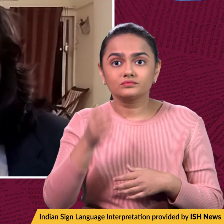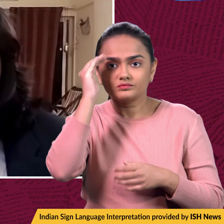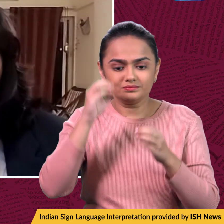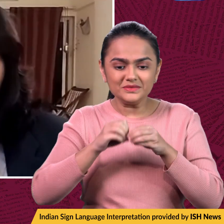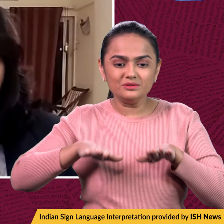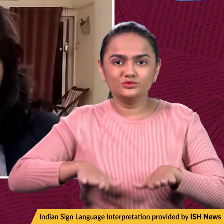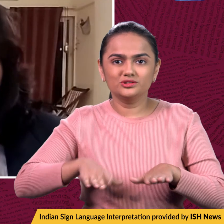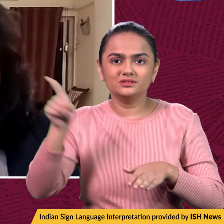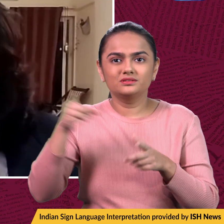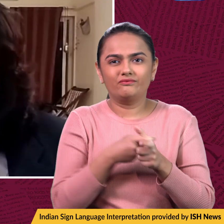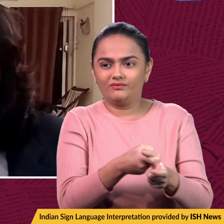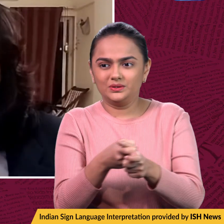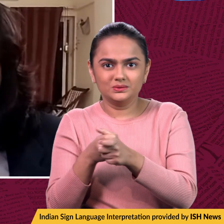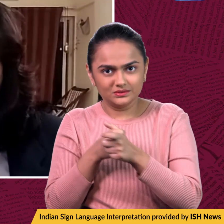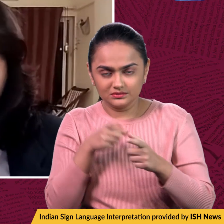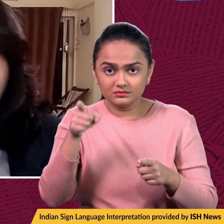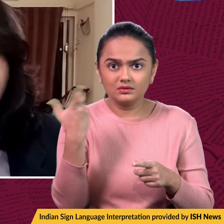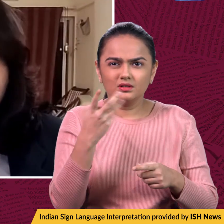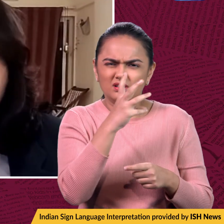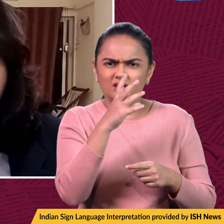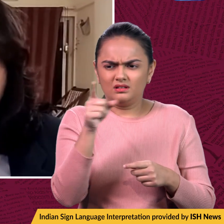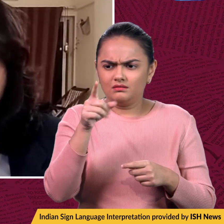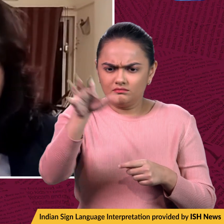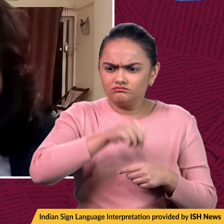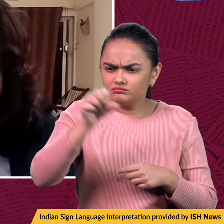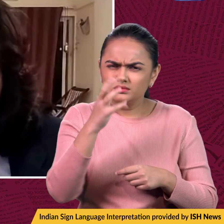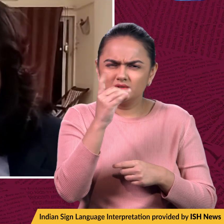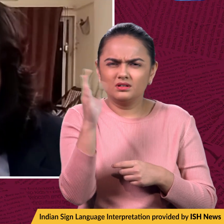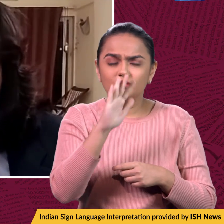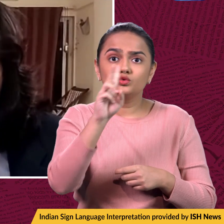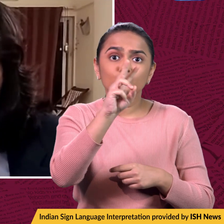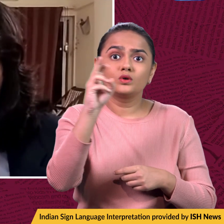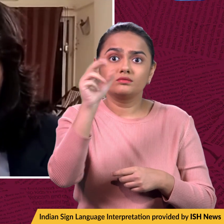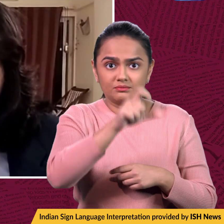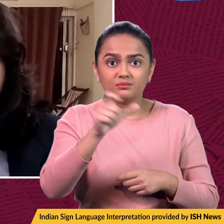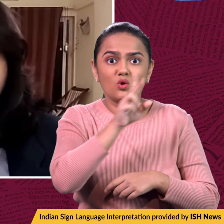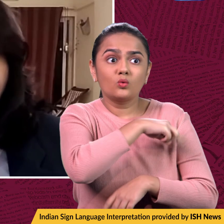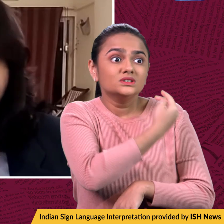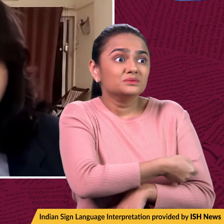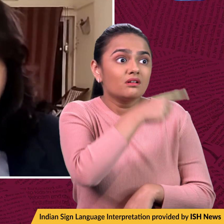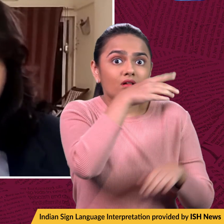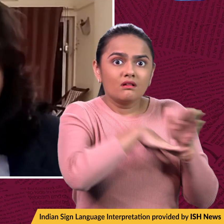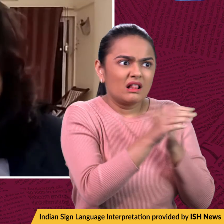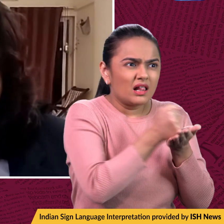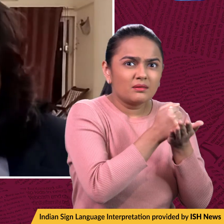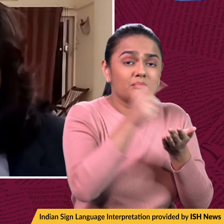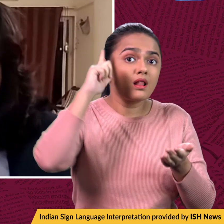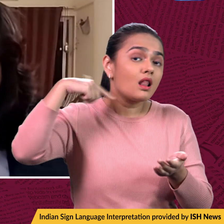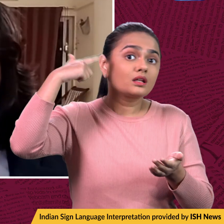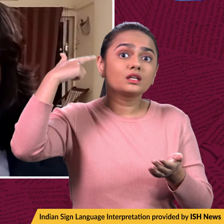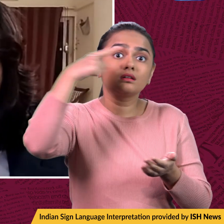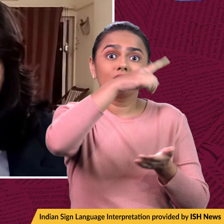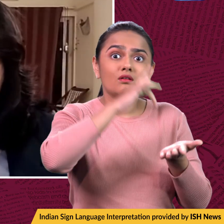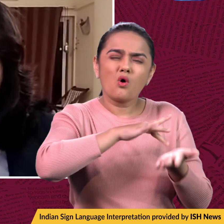in the news, the British Armed Forces have deployed around 200 personnel to support hospitals across